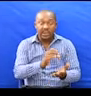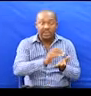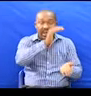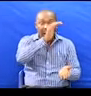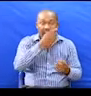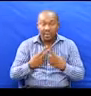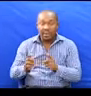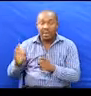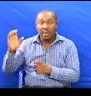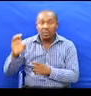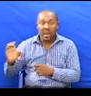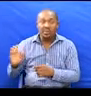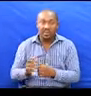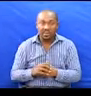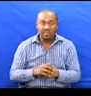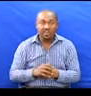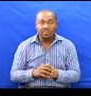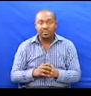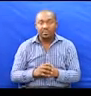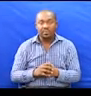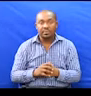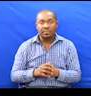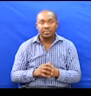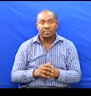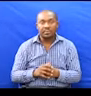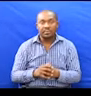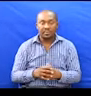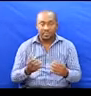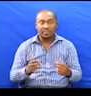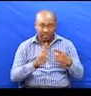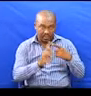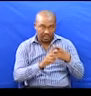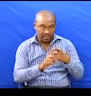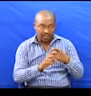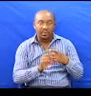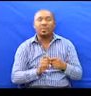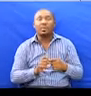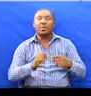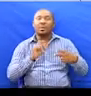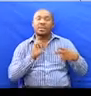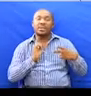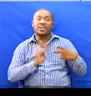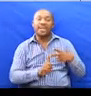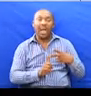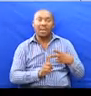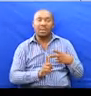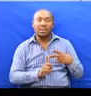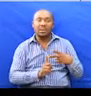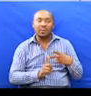what? With carbohydrate. That is one. The second function is